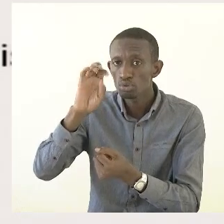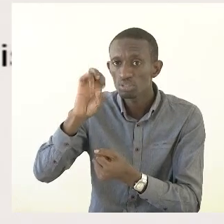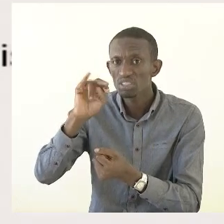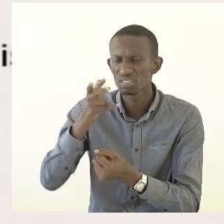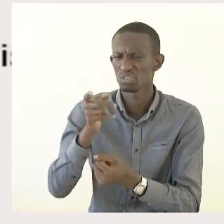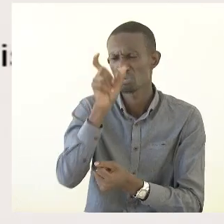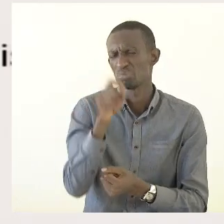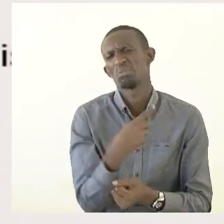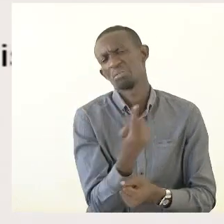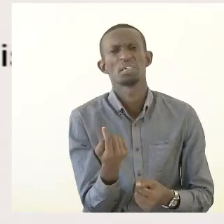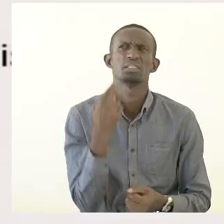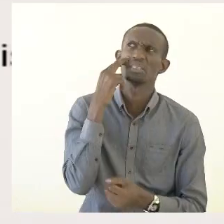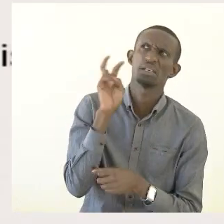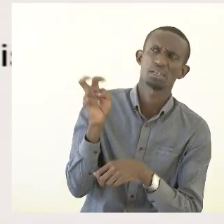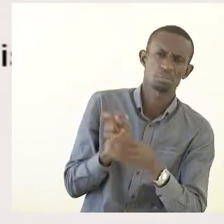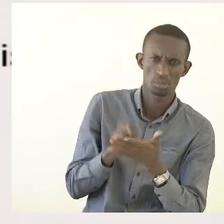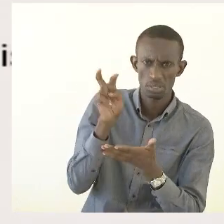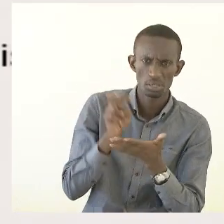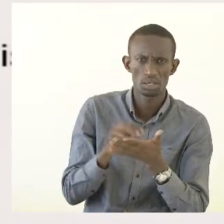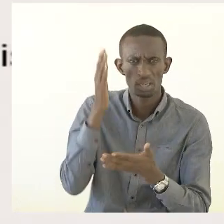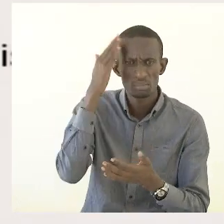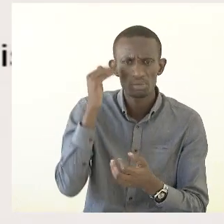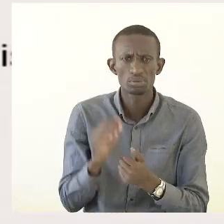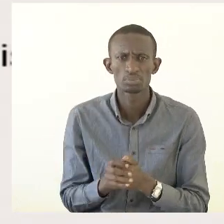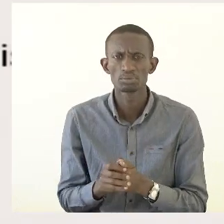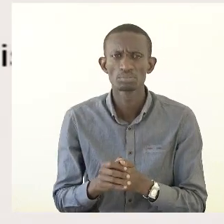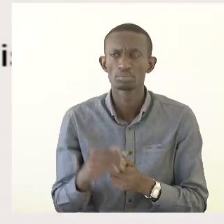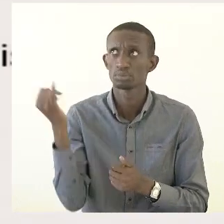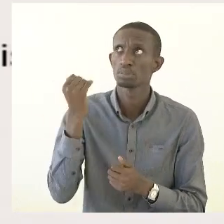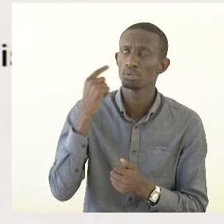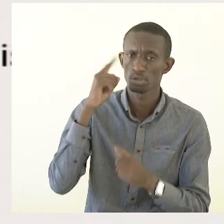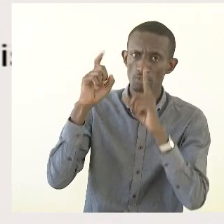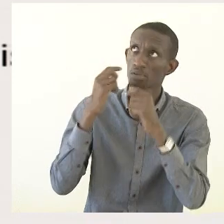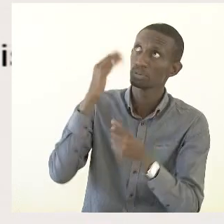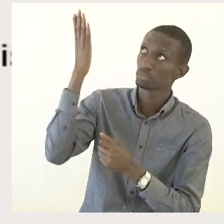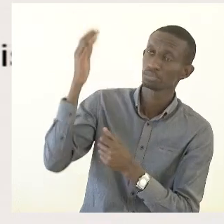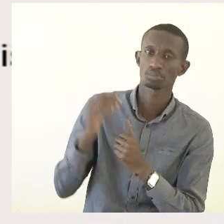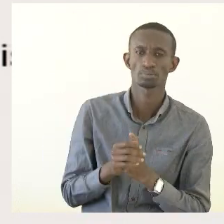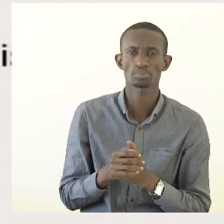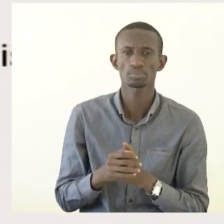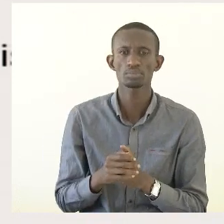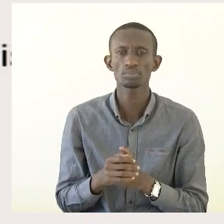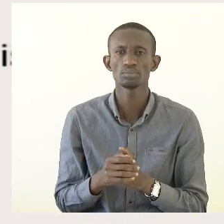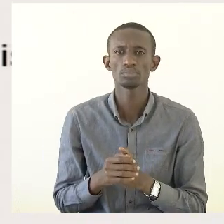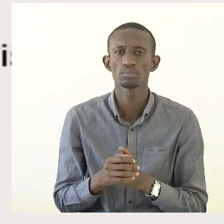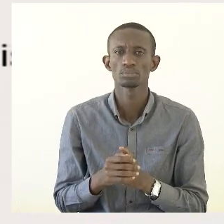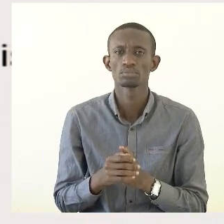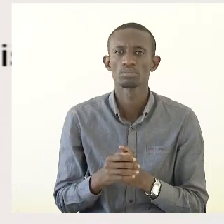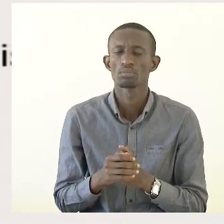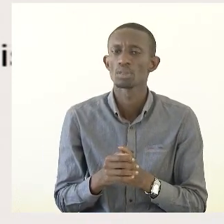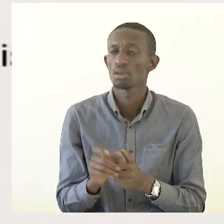observe the two diagrams. This is diagram A, which represents beans. Diagram B presents the